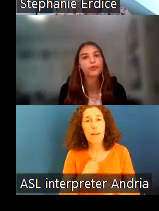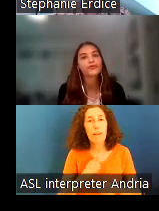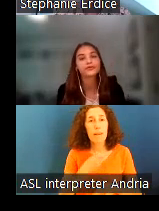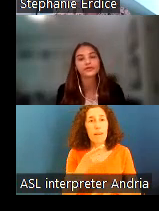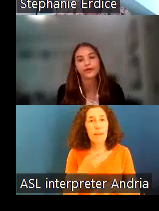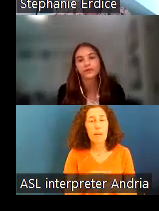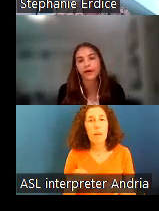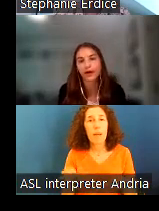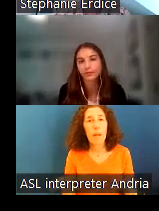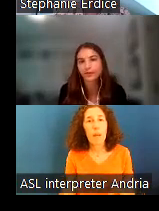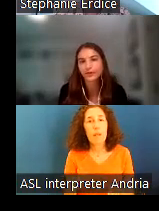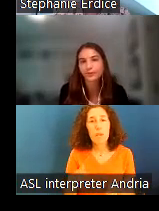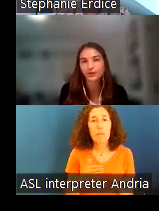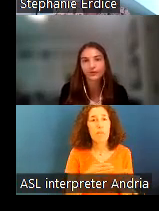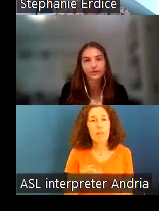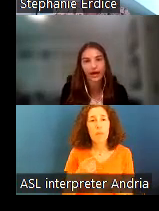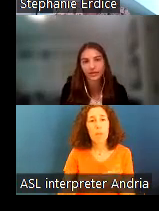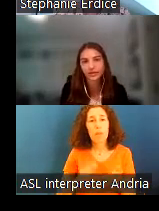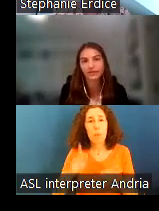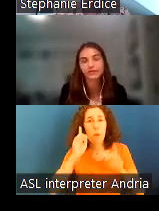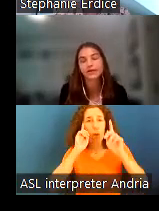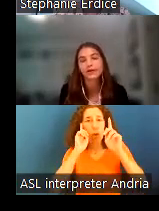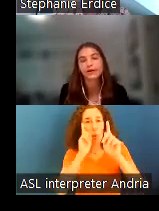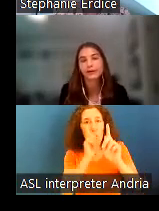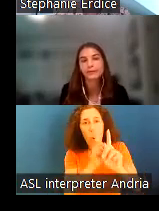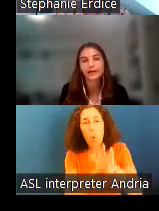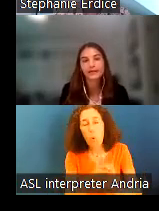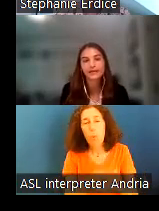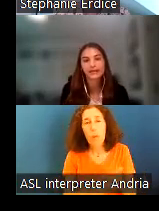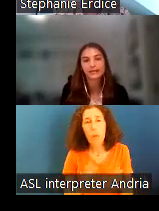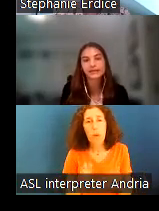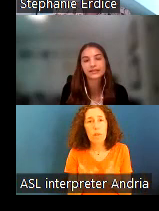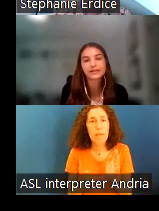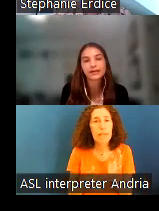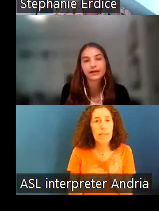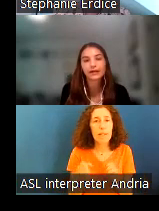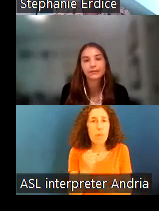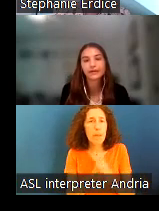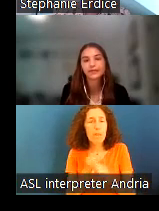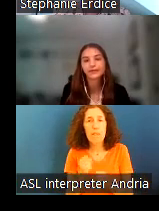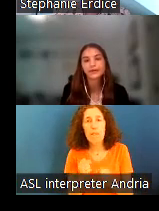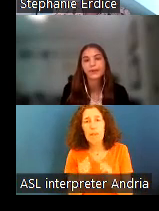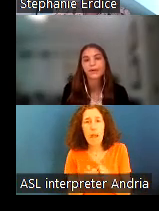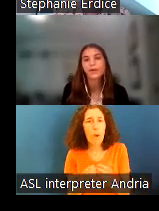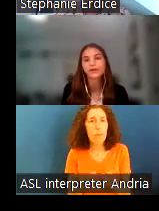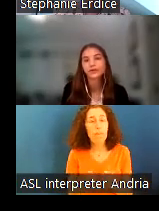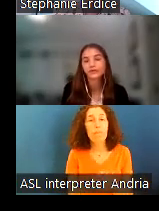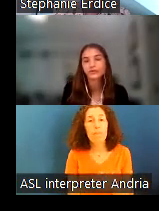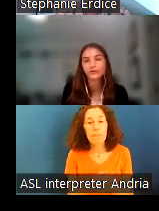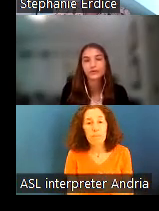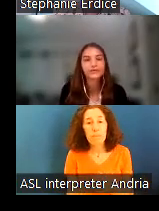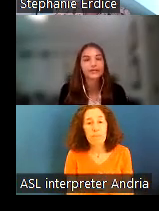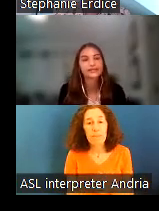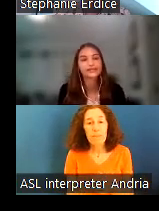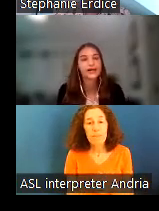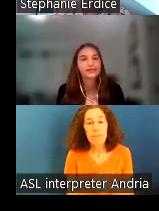is your goal that you're trying to accomplish? What are those strategies and techniques? And thinking about what you